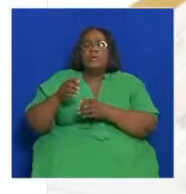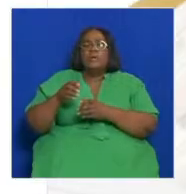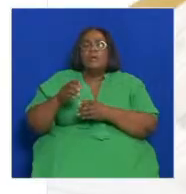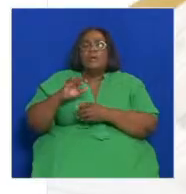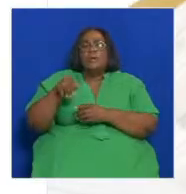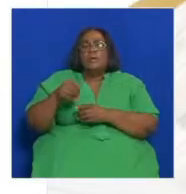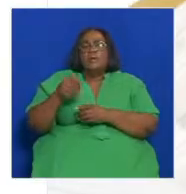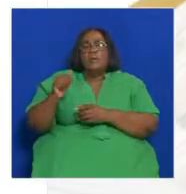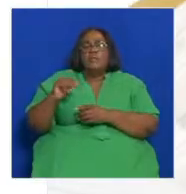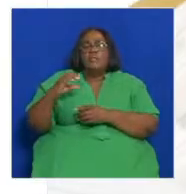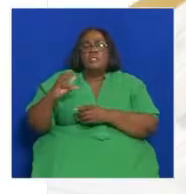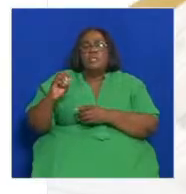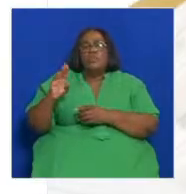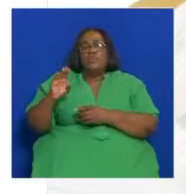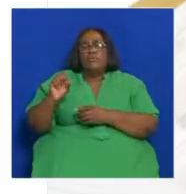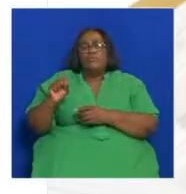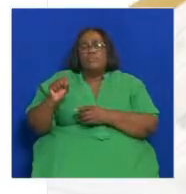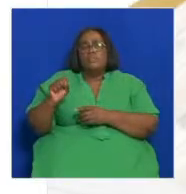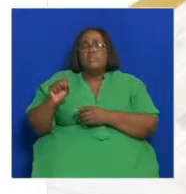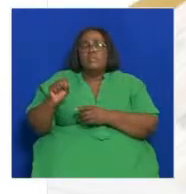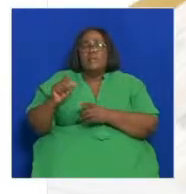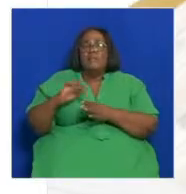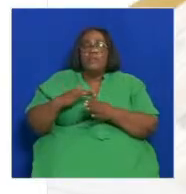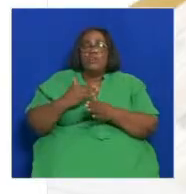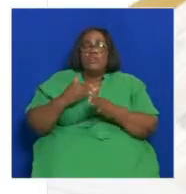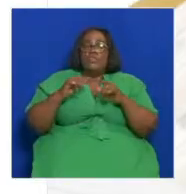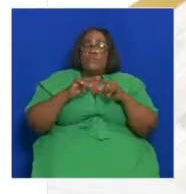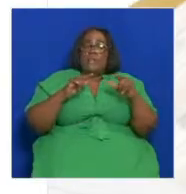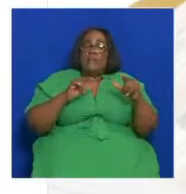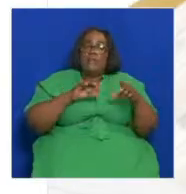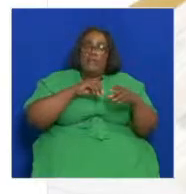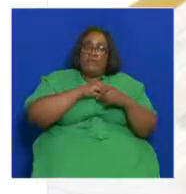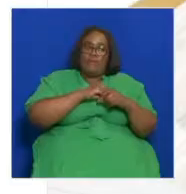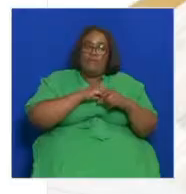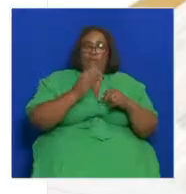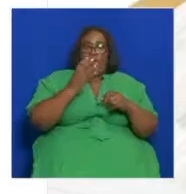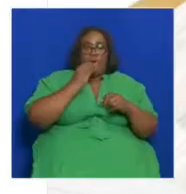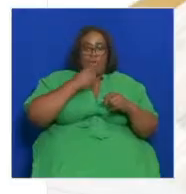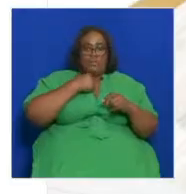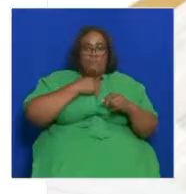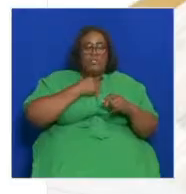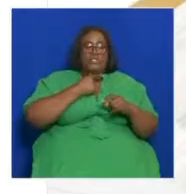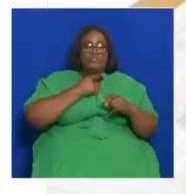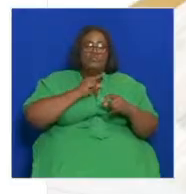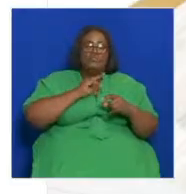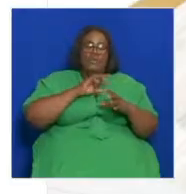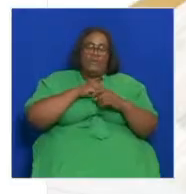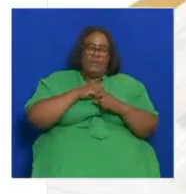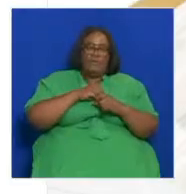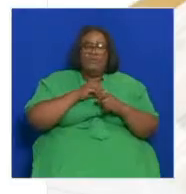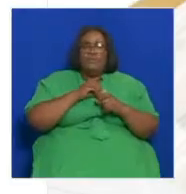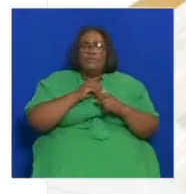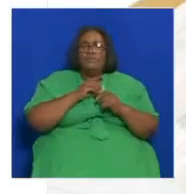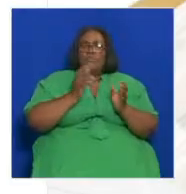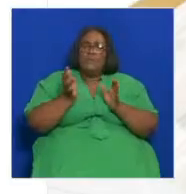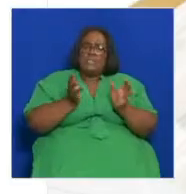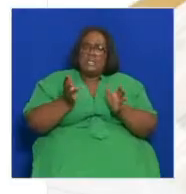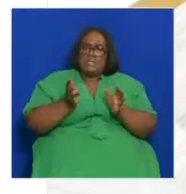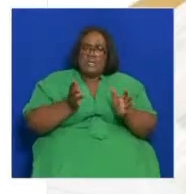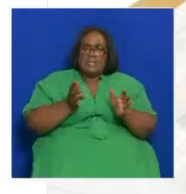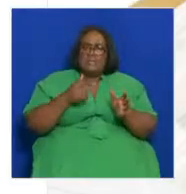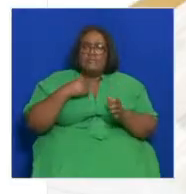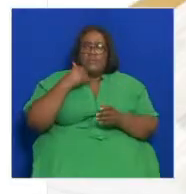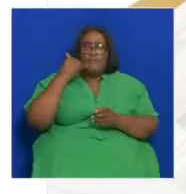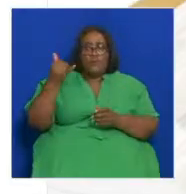me to facilitate. I telephoned General Jacobs and told him that the